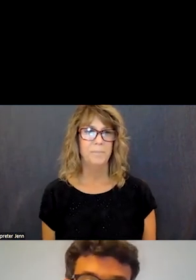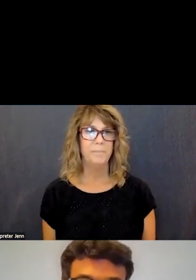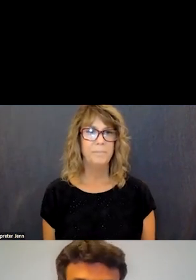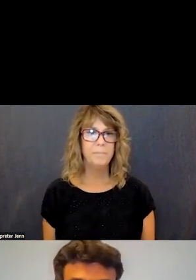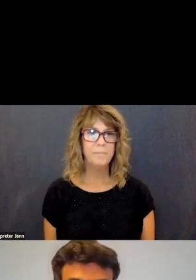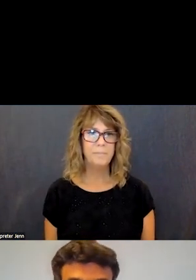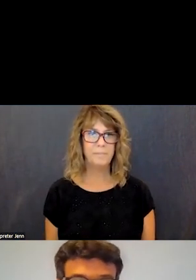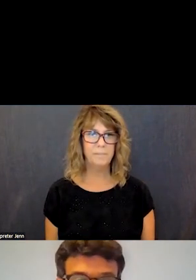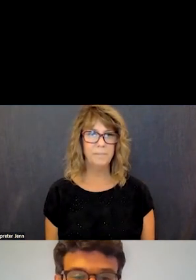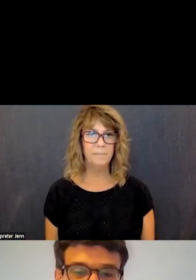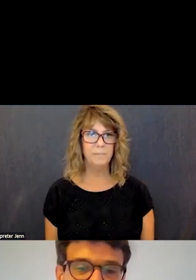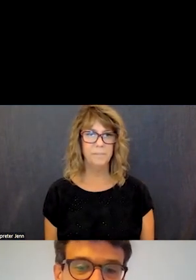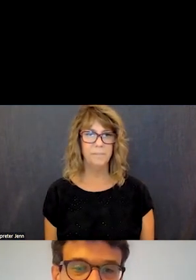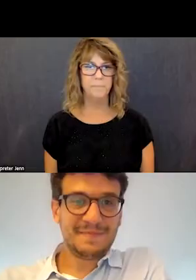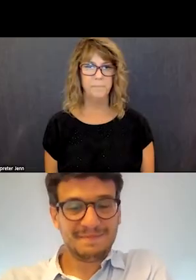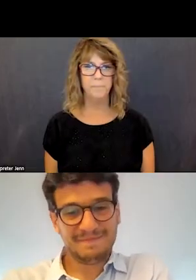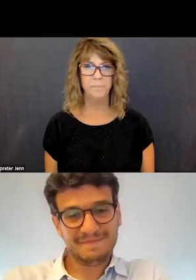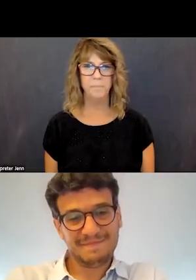Thanks.